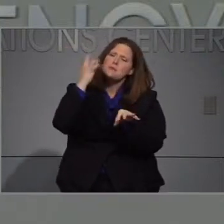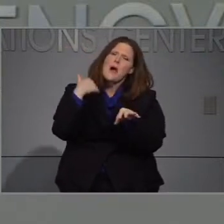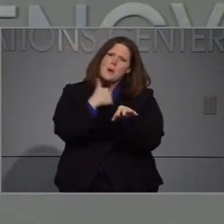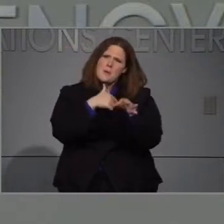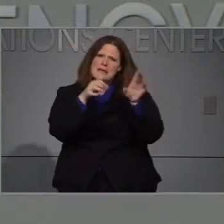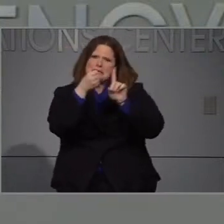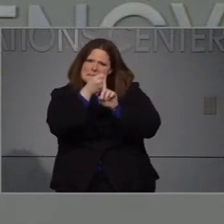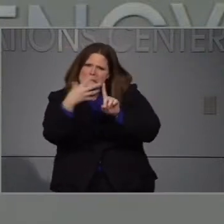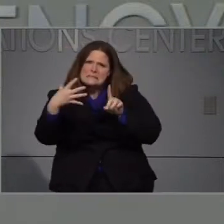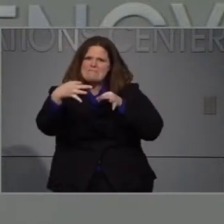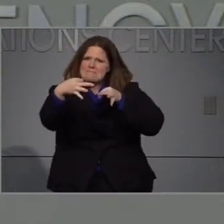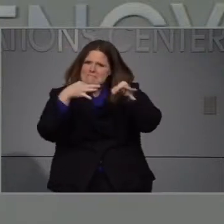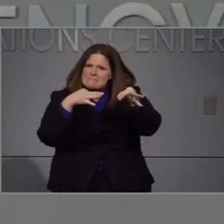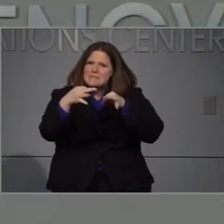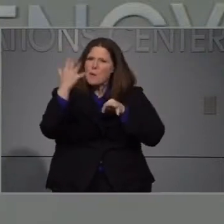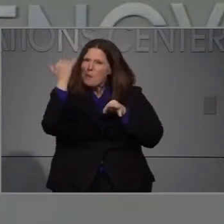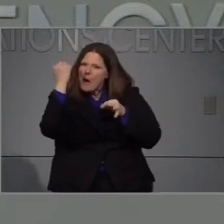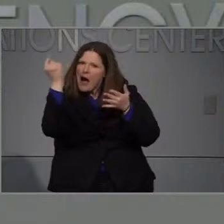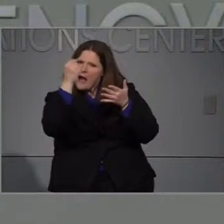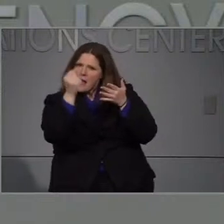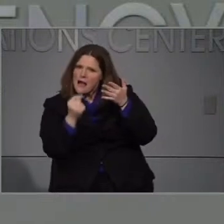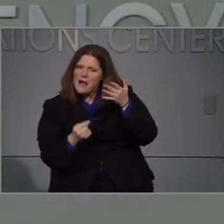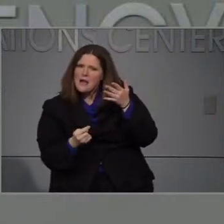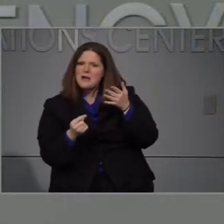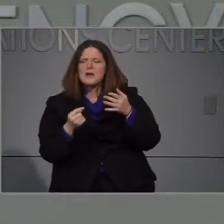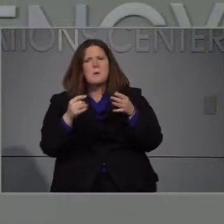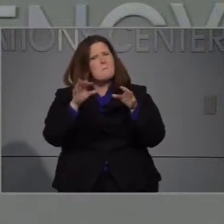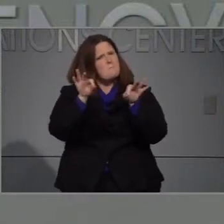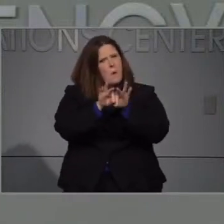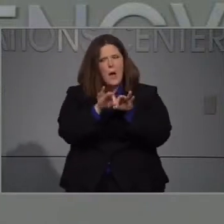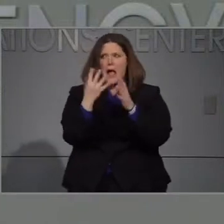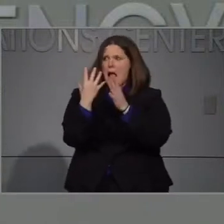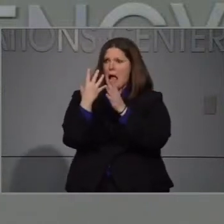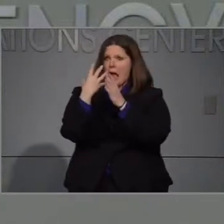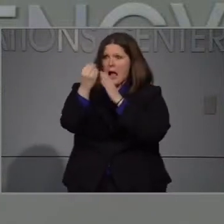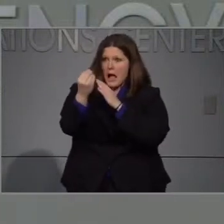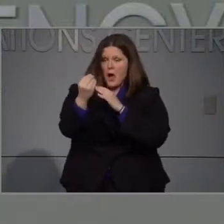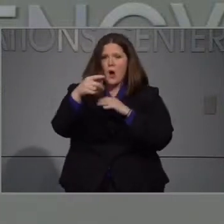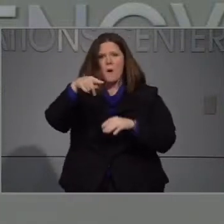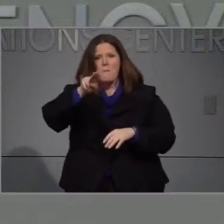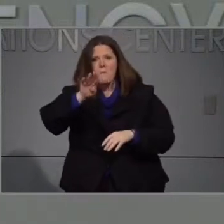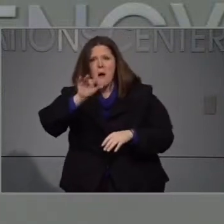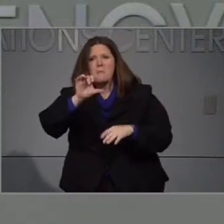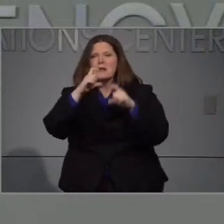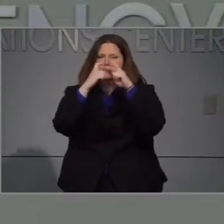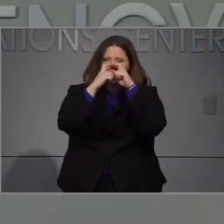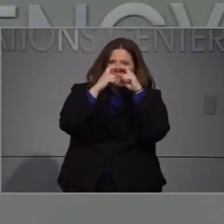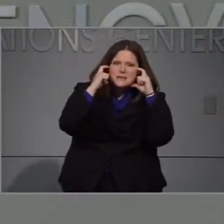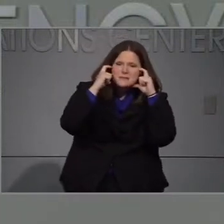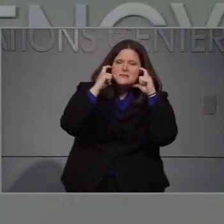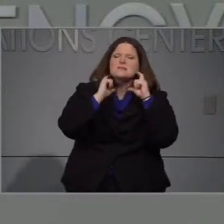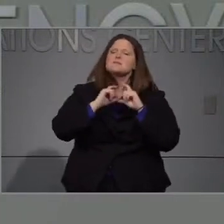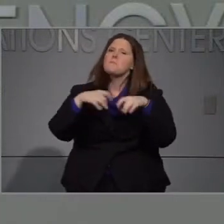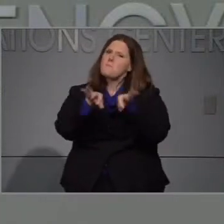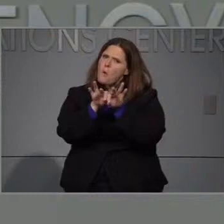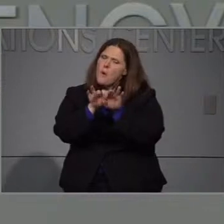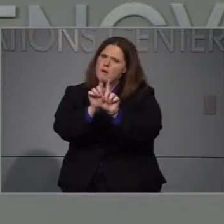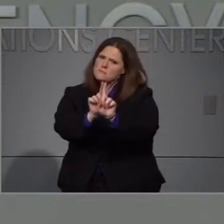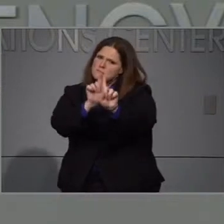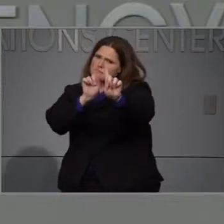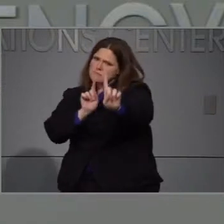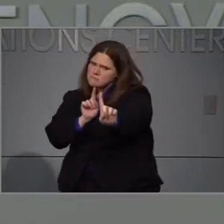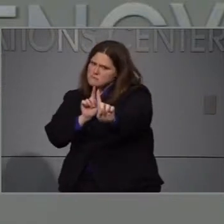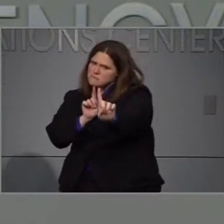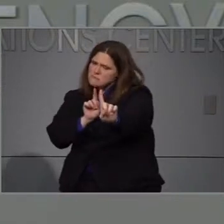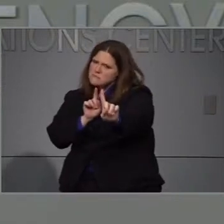we are wearing face coverings in all public settings when we can't be socially distant and washing hands and waiting 6 feet apart. So the research starting to